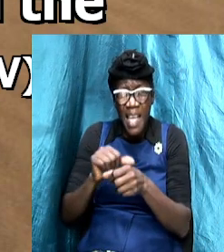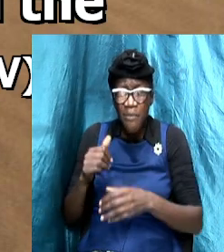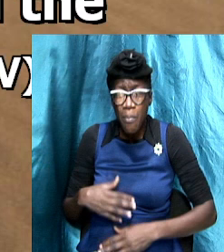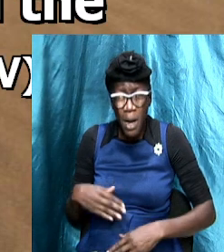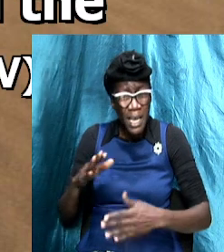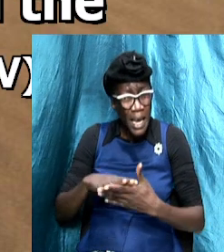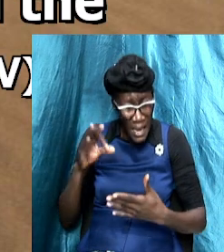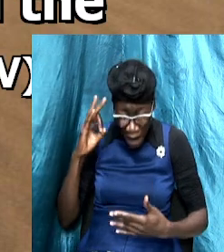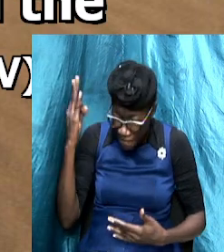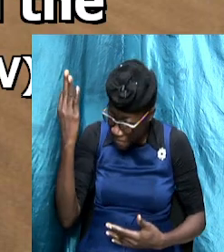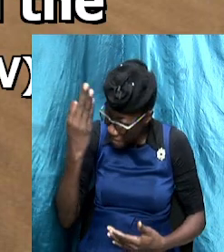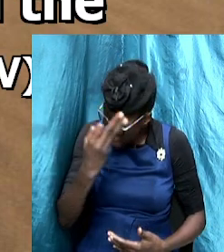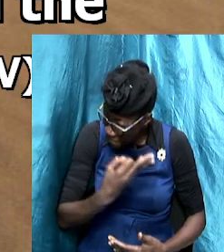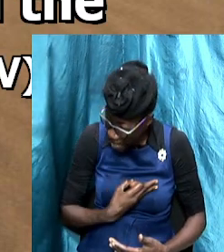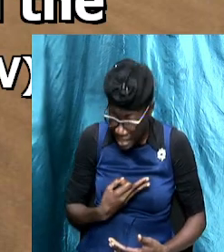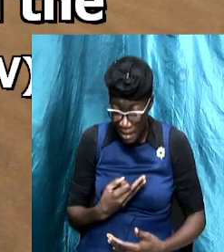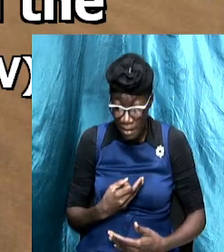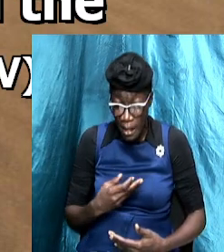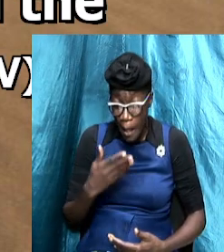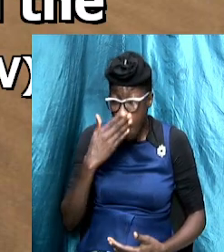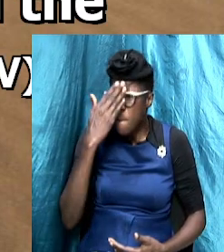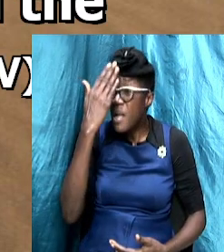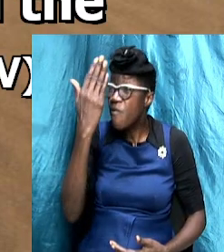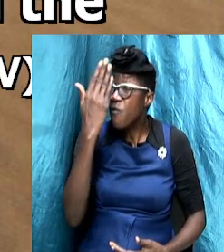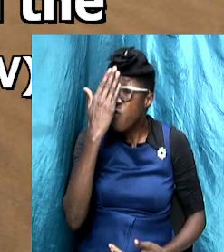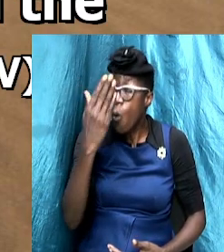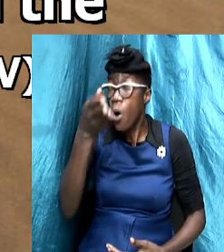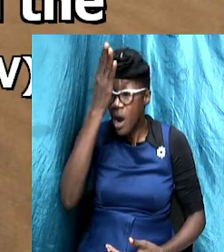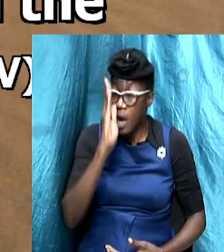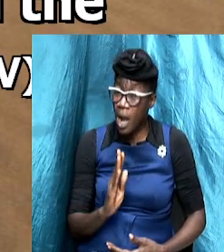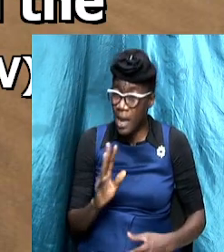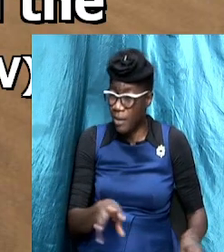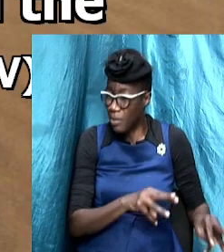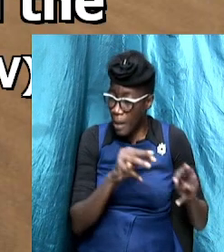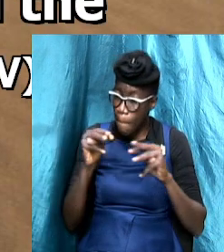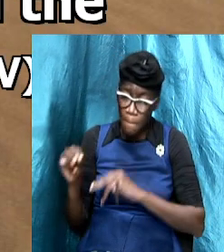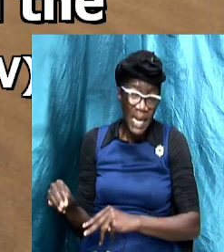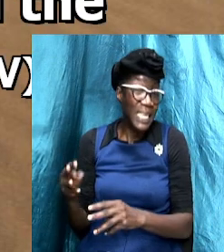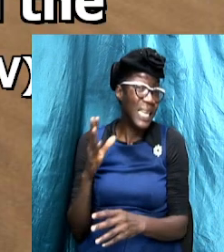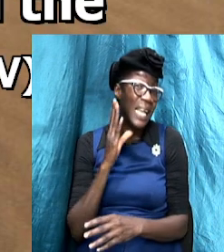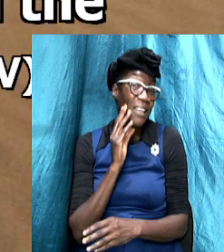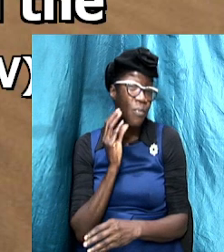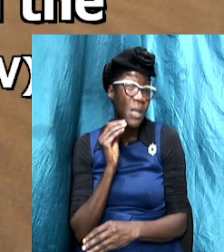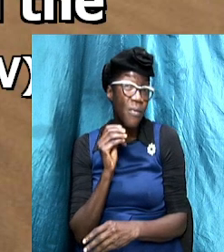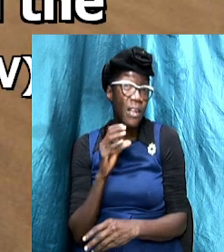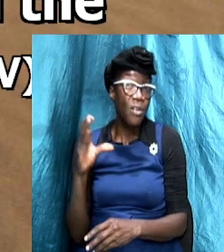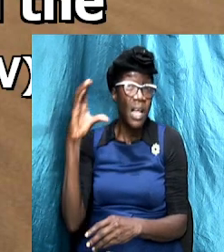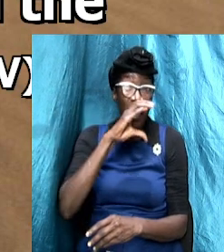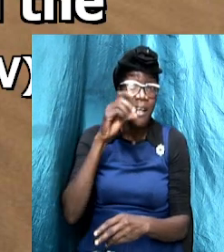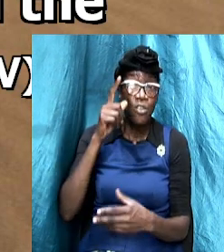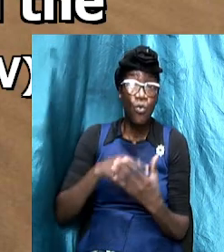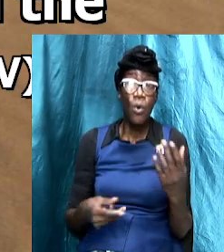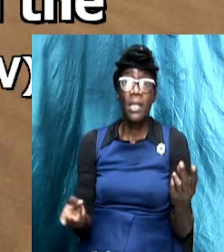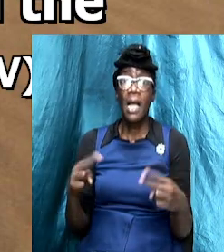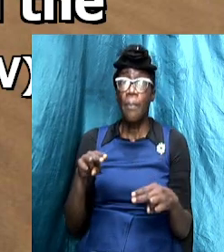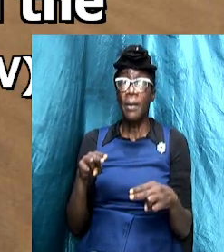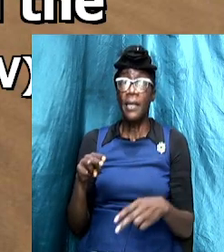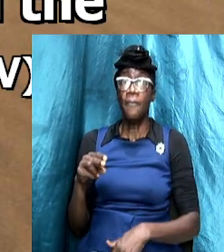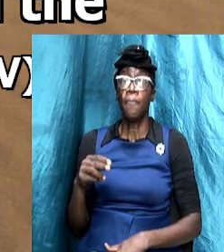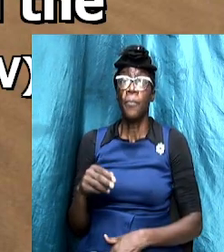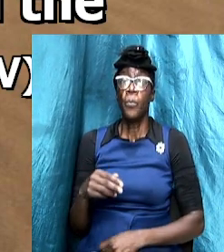powerful experience. It was a mighty experience. But guess what happened? Years